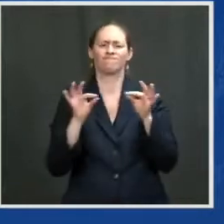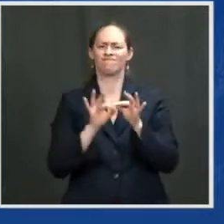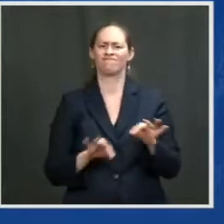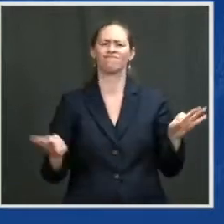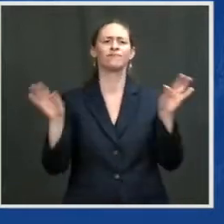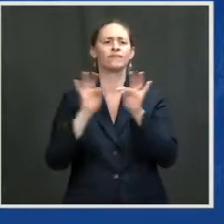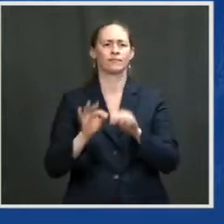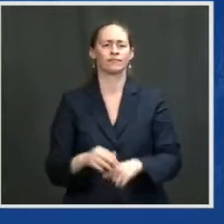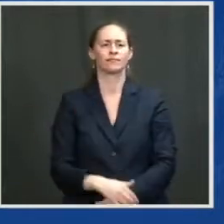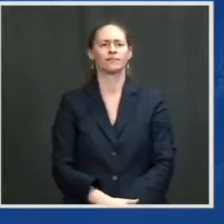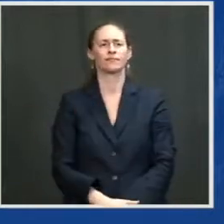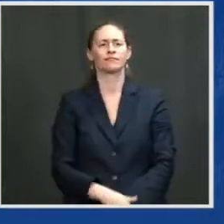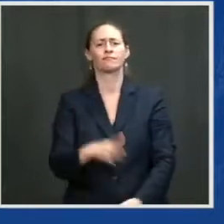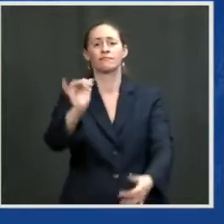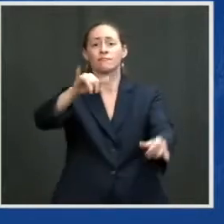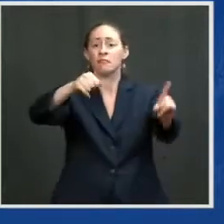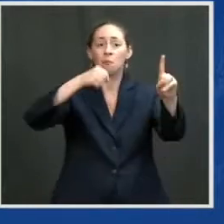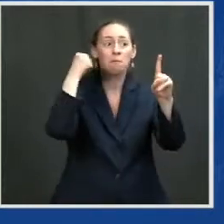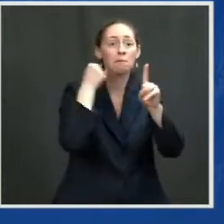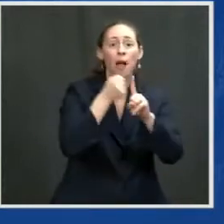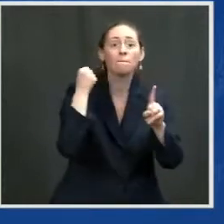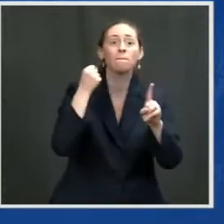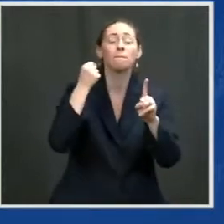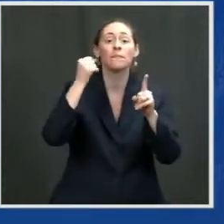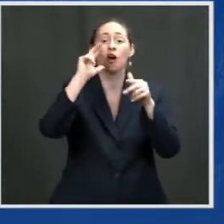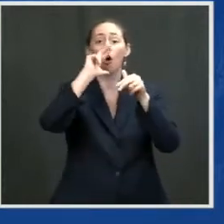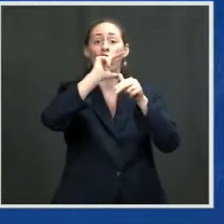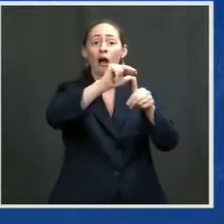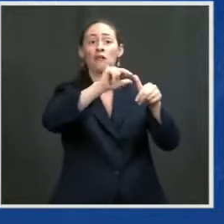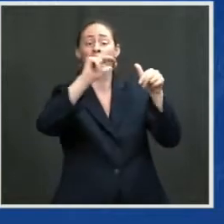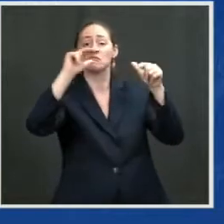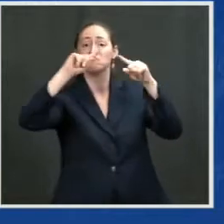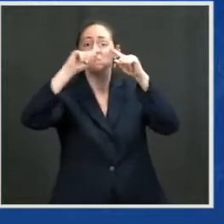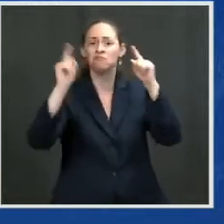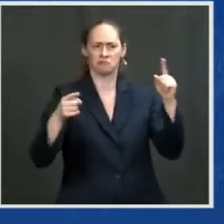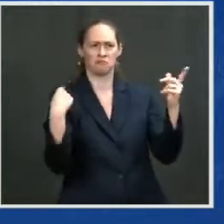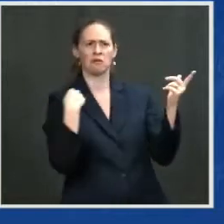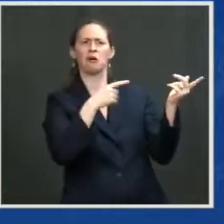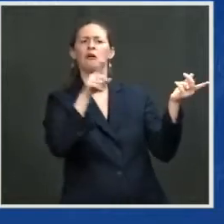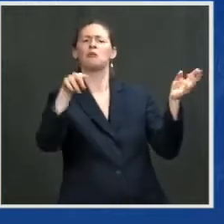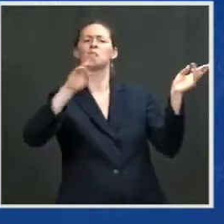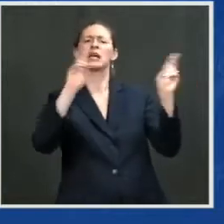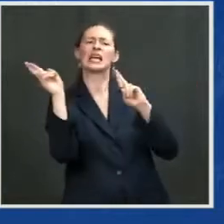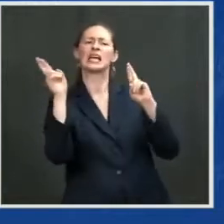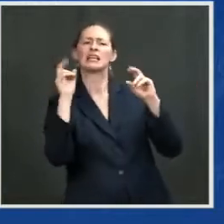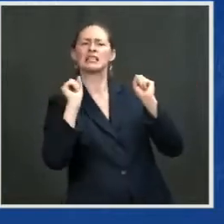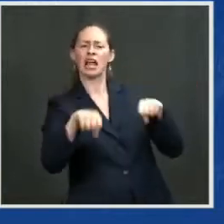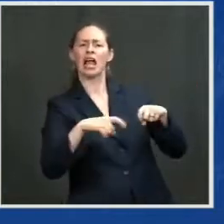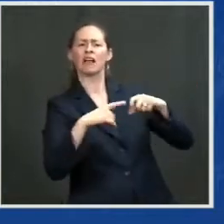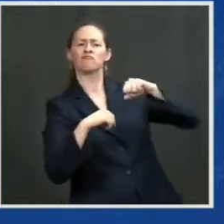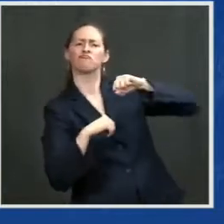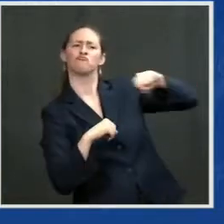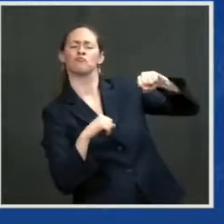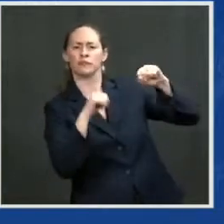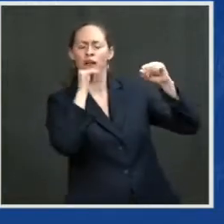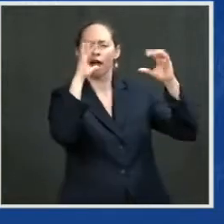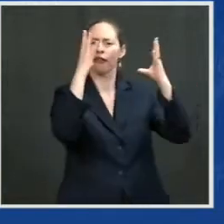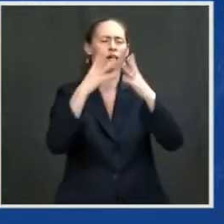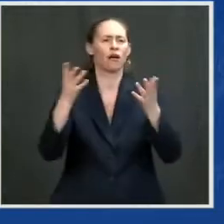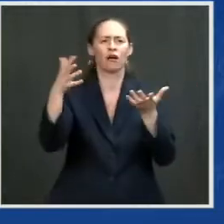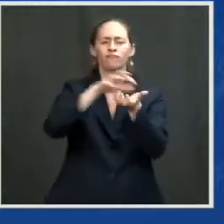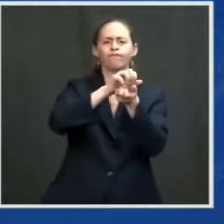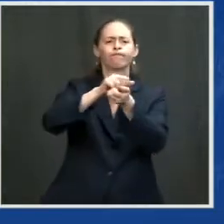hurricanes and the like, and withstand the impact of the changing weather. To put plumbers and pipe fitters to